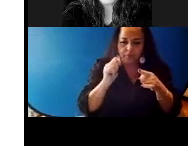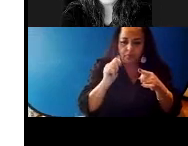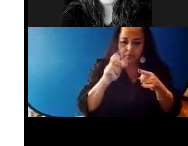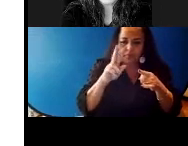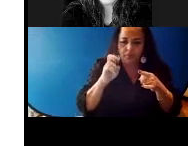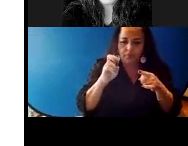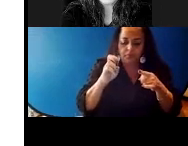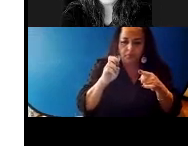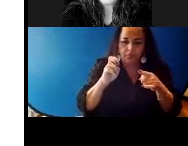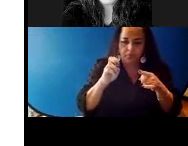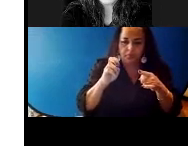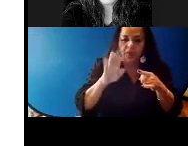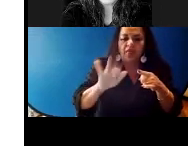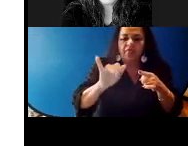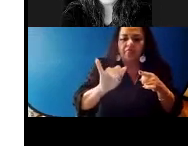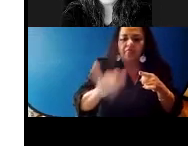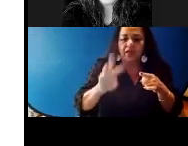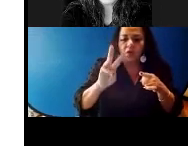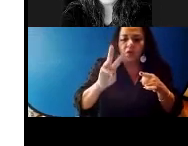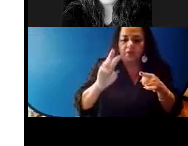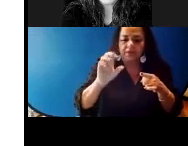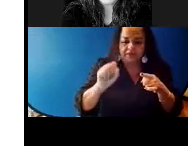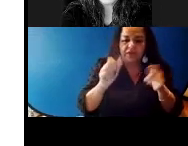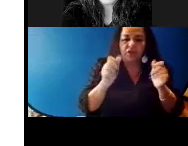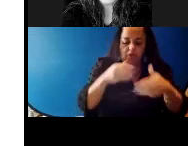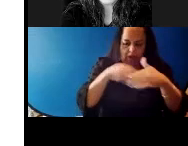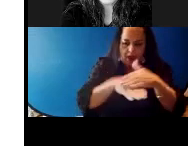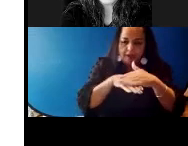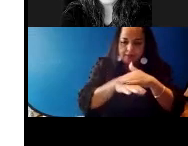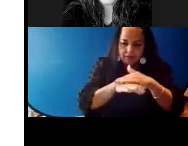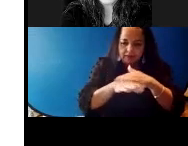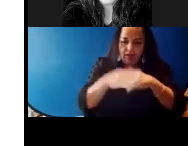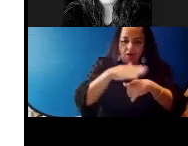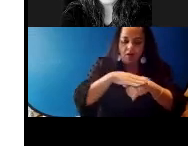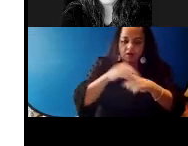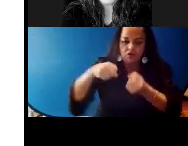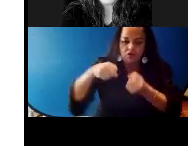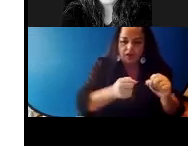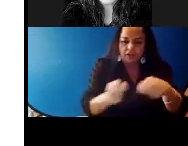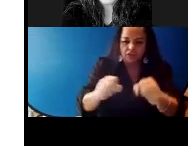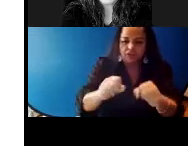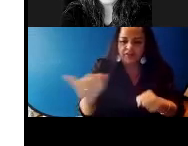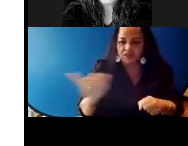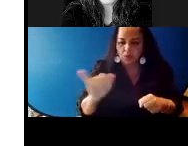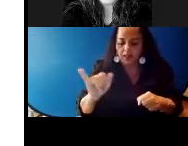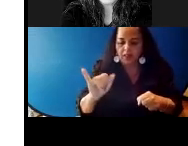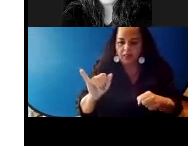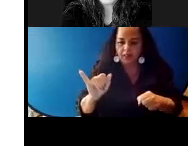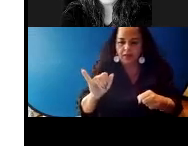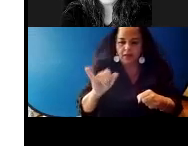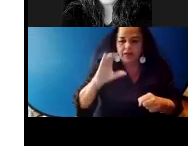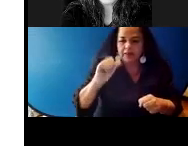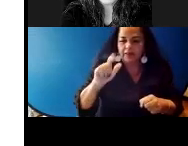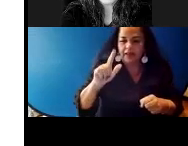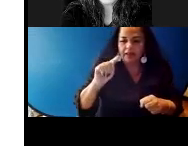Reimagining Prevention website, which you can access on Strategies as well as the Caltrans